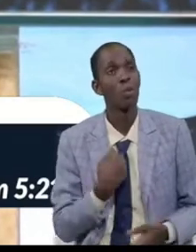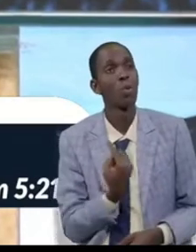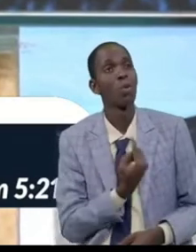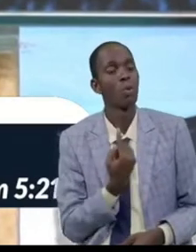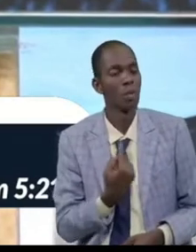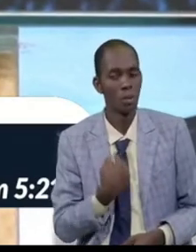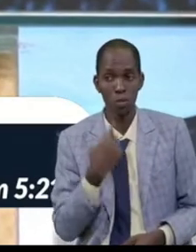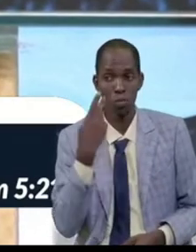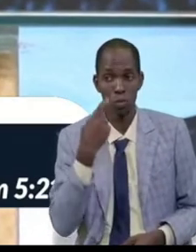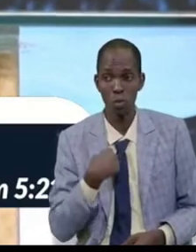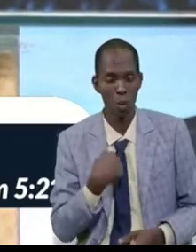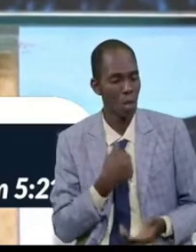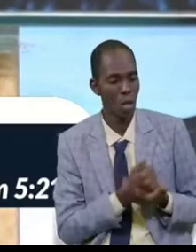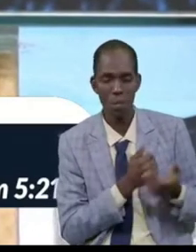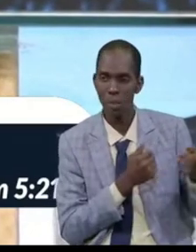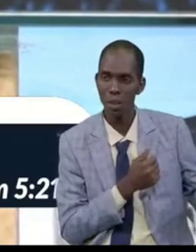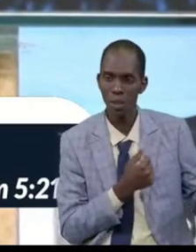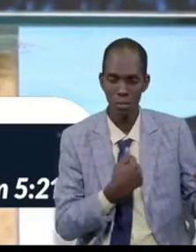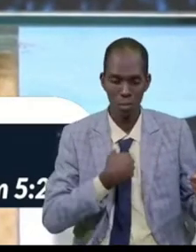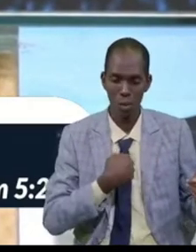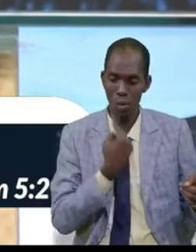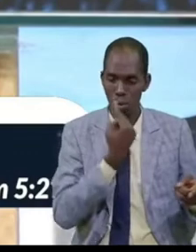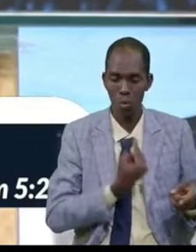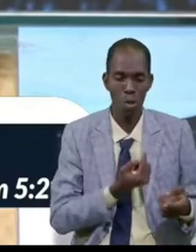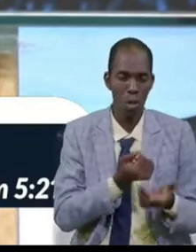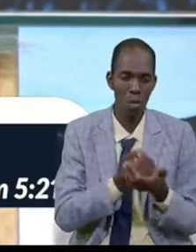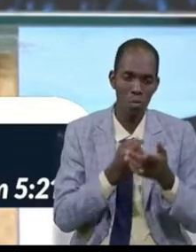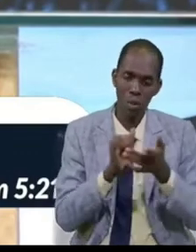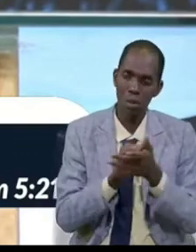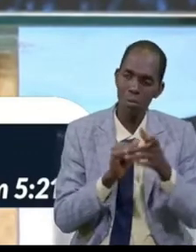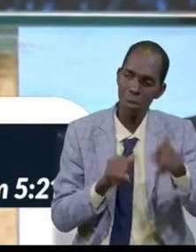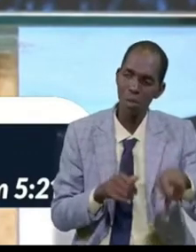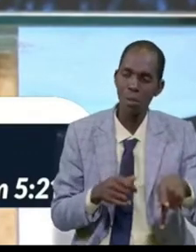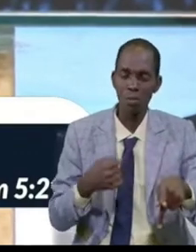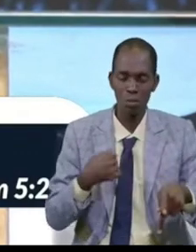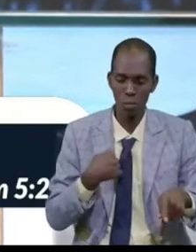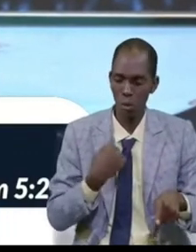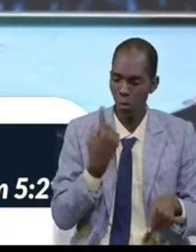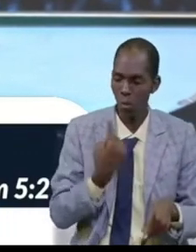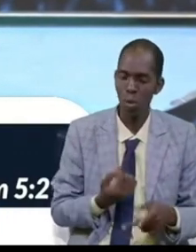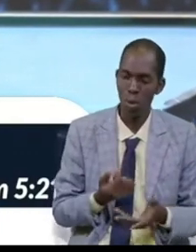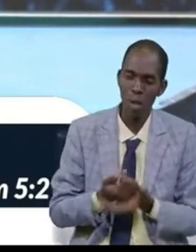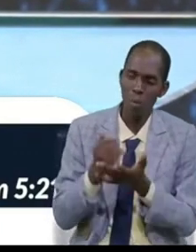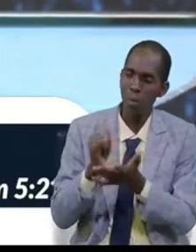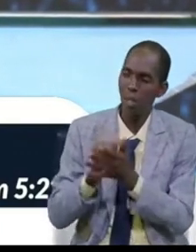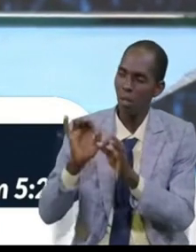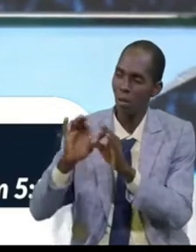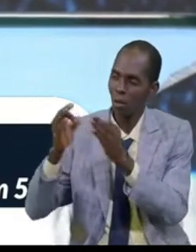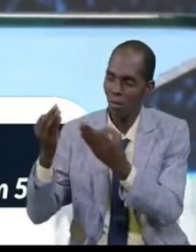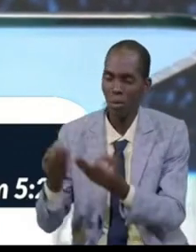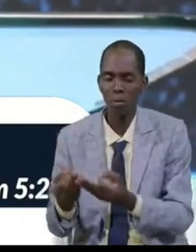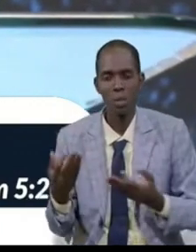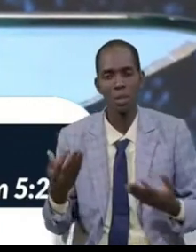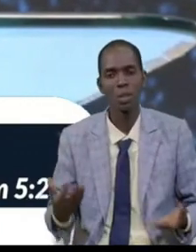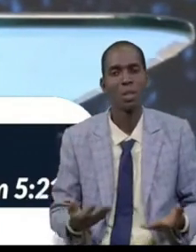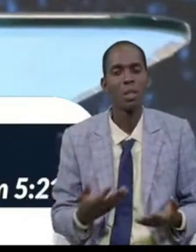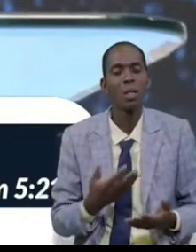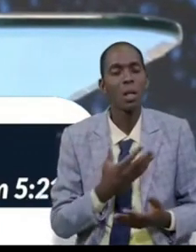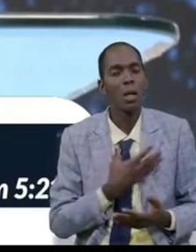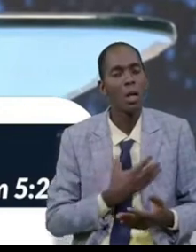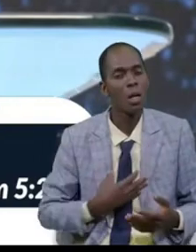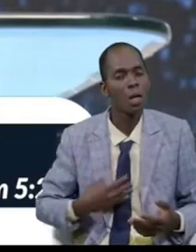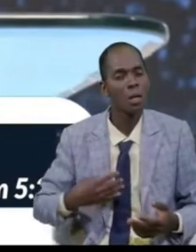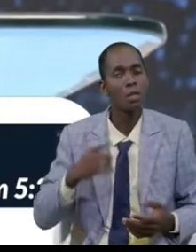I helped sister so-and-so. That's your calling. I helped that family. That's your calling. And God has so positioned